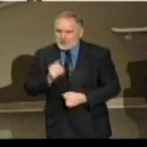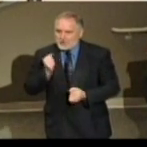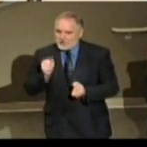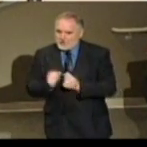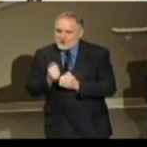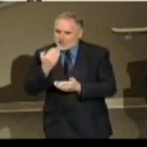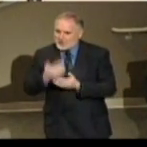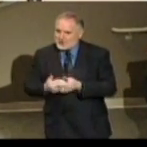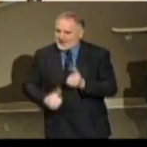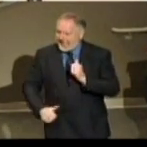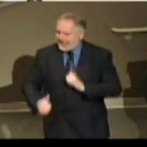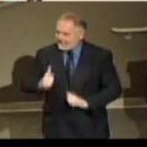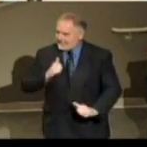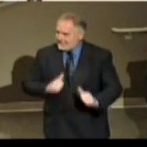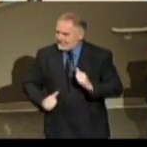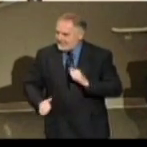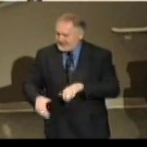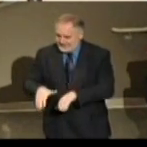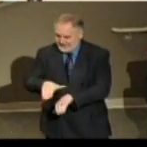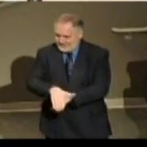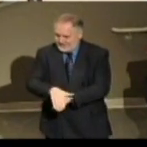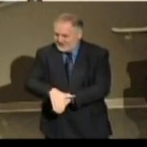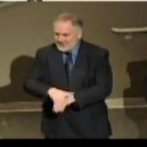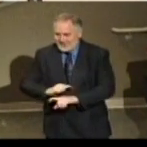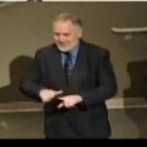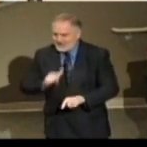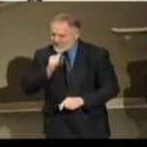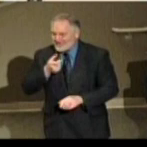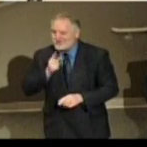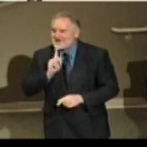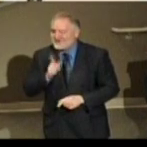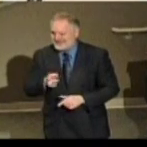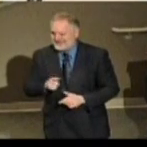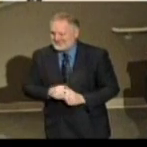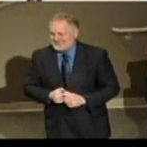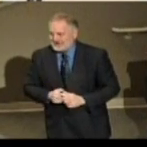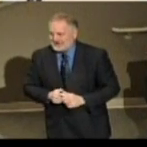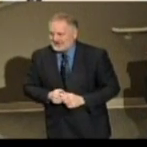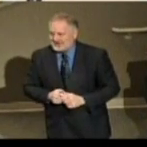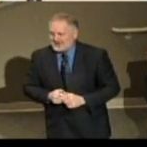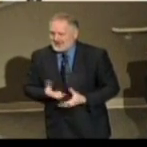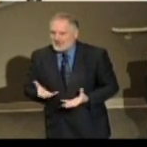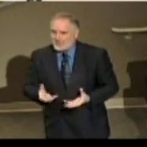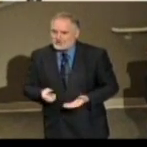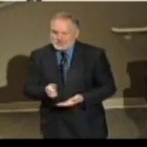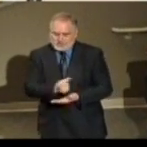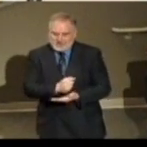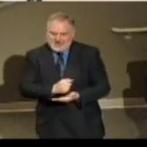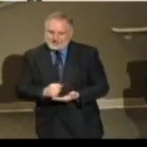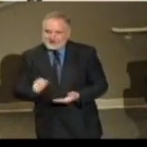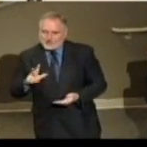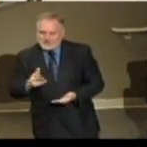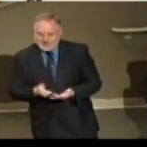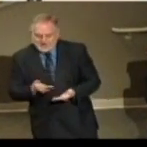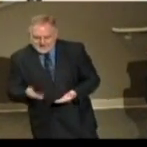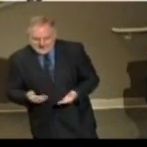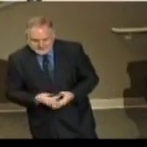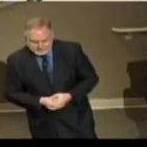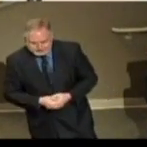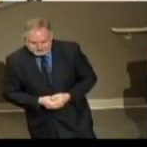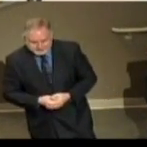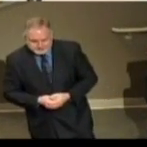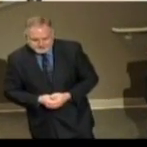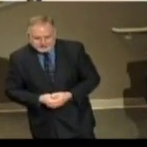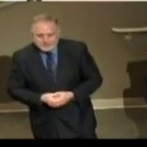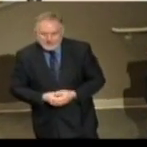act, but they're not real. I want you to write three benchmarks down that the scripture says, if